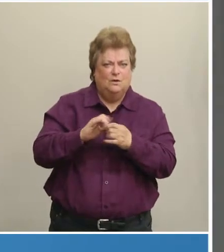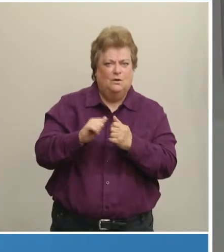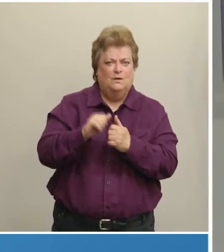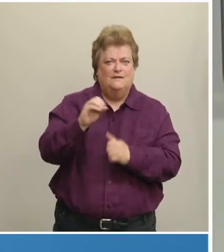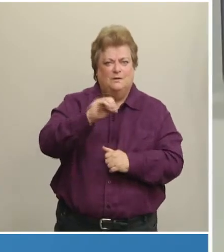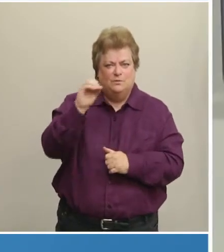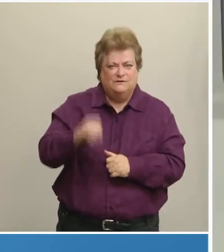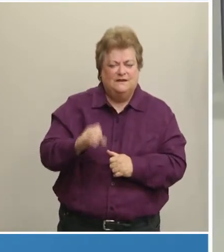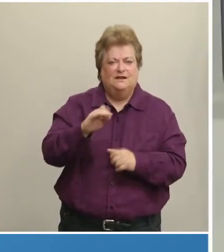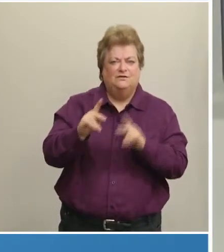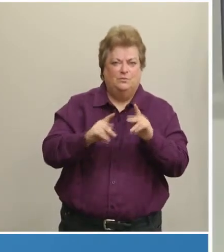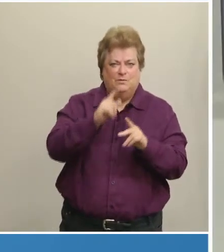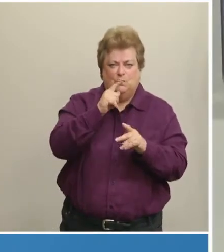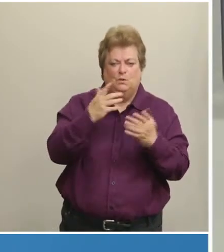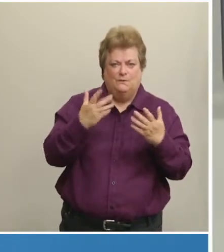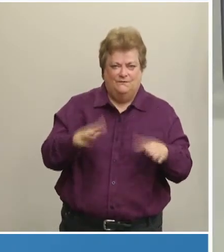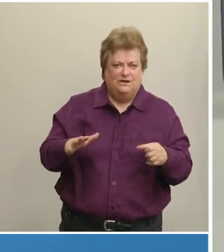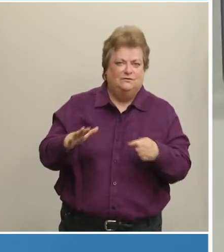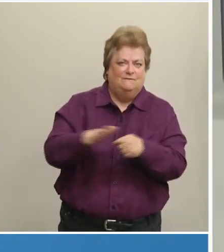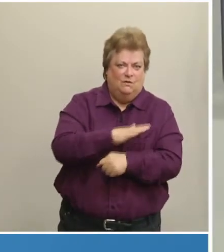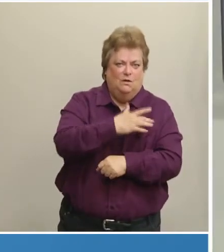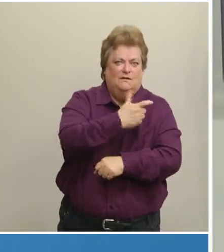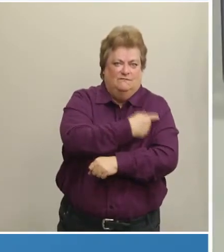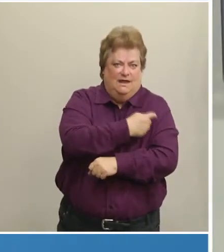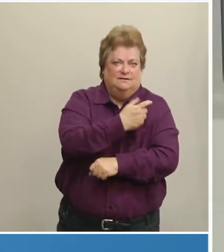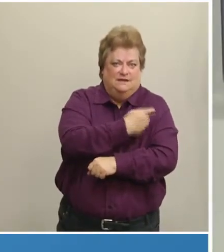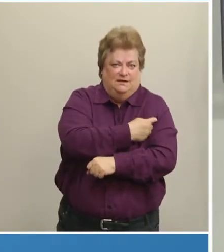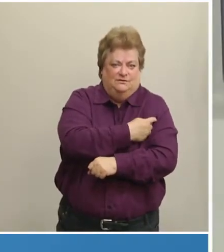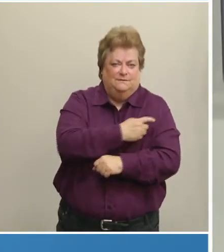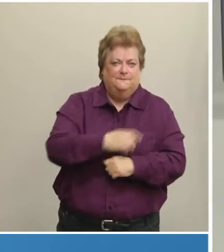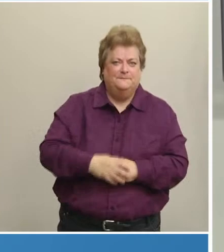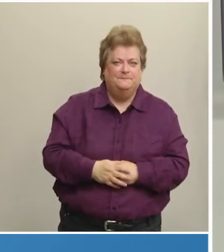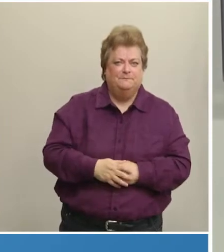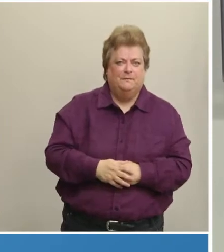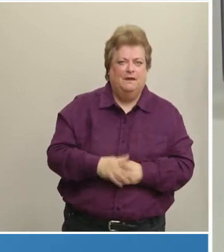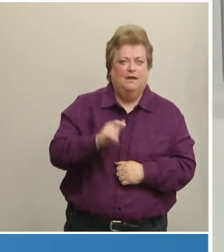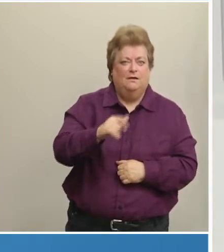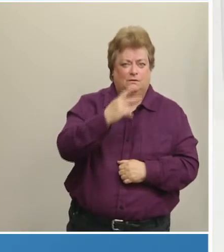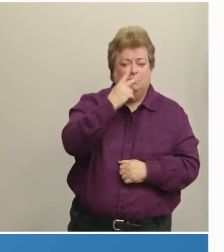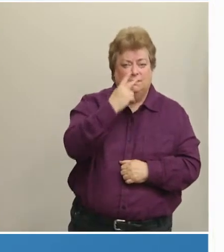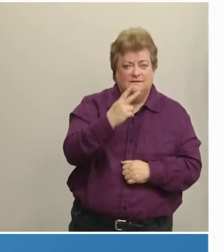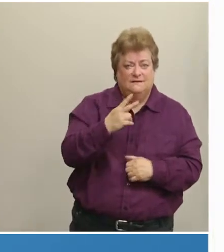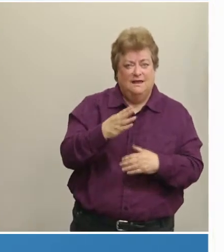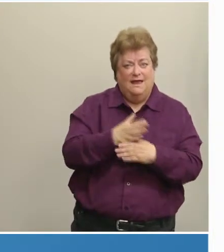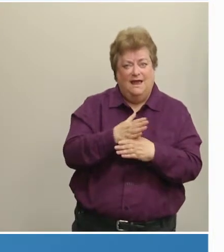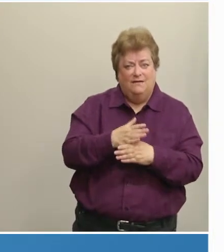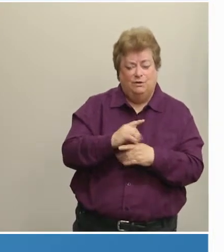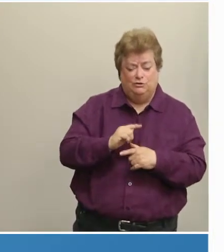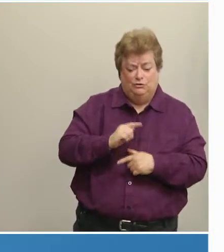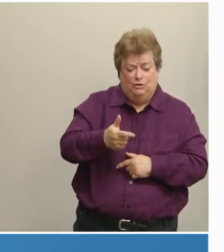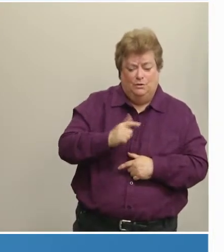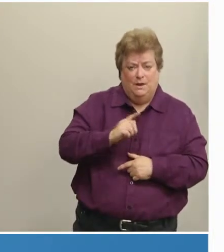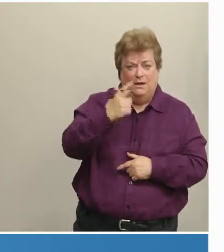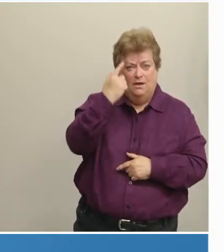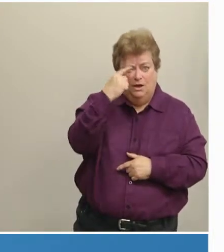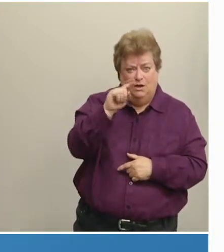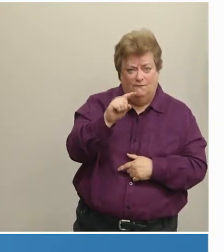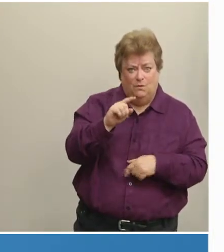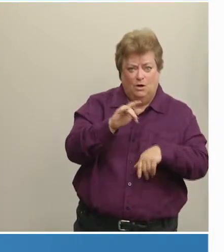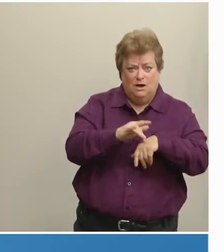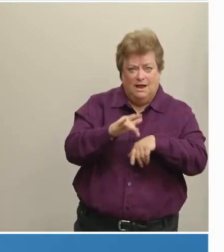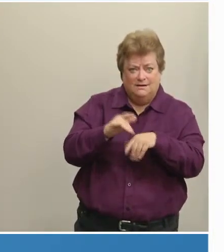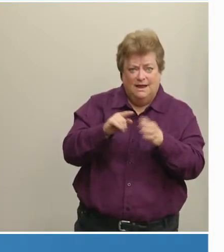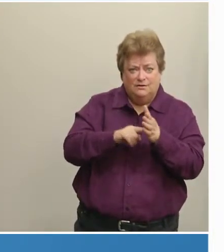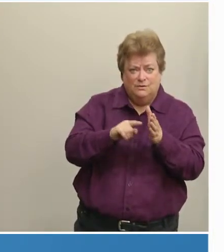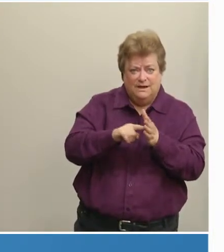with the percentage of people being fully vaccinated. You can see that the average turnaround time for contact tracing,